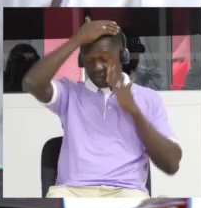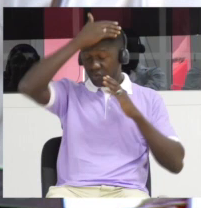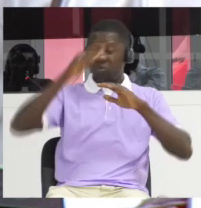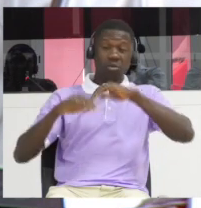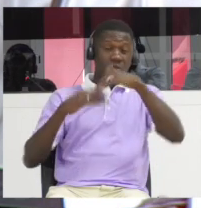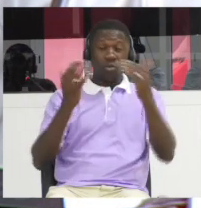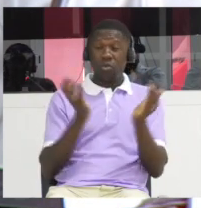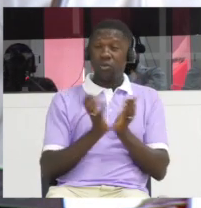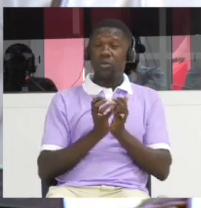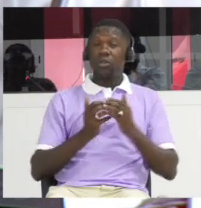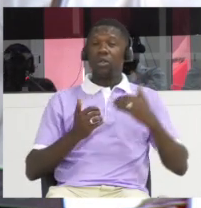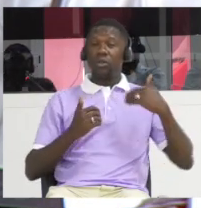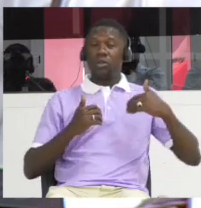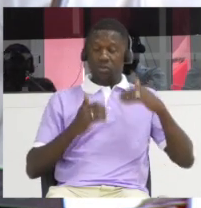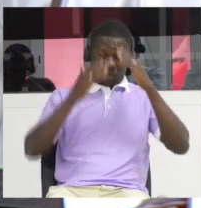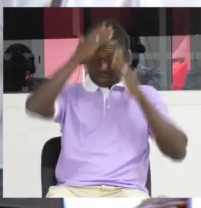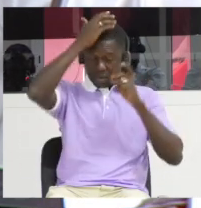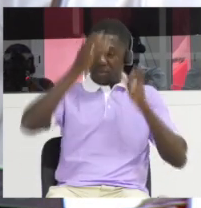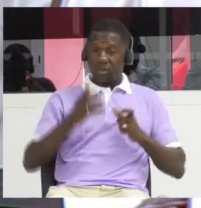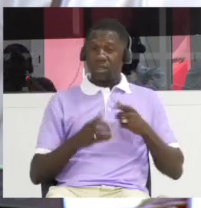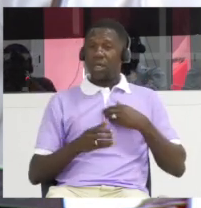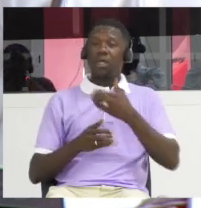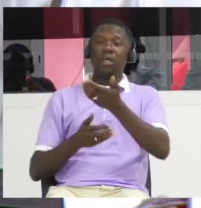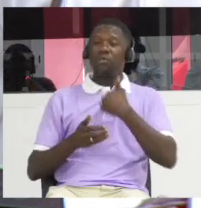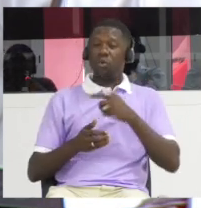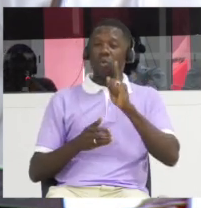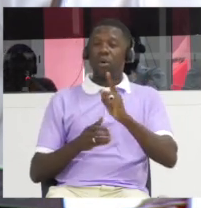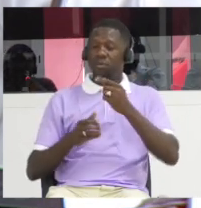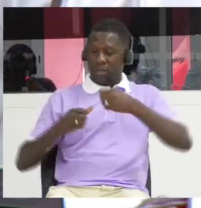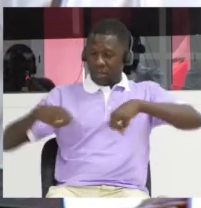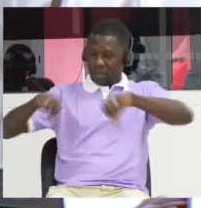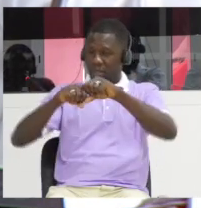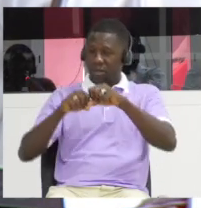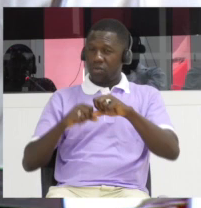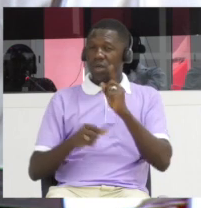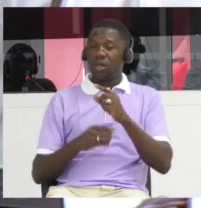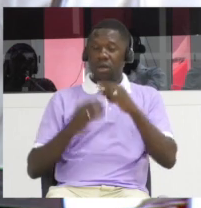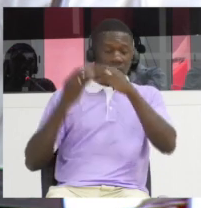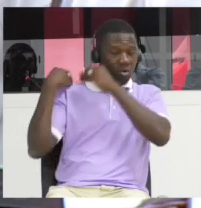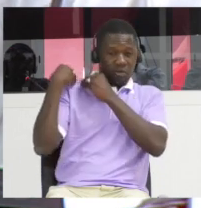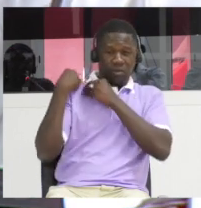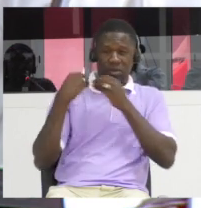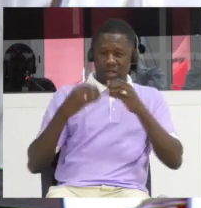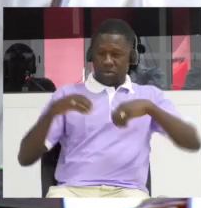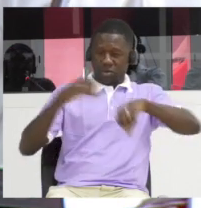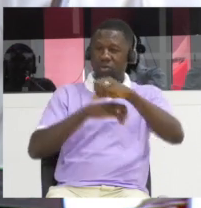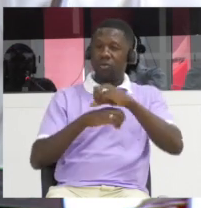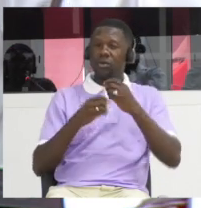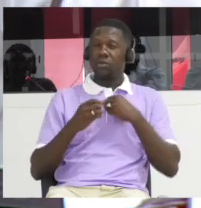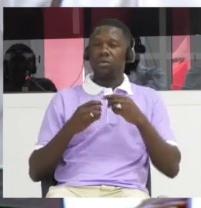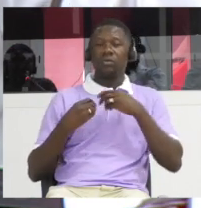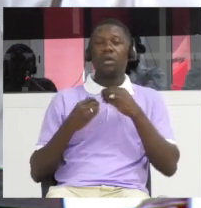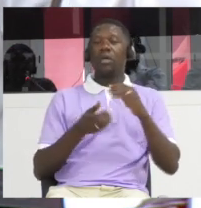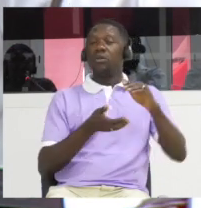from one particular region or area, while the officer corps was perceived to be dominated